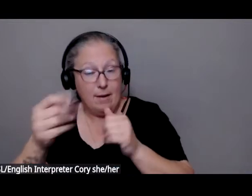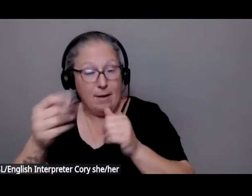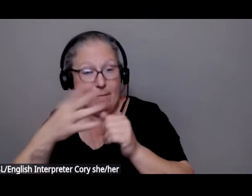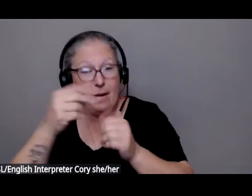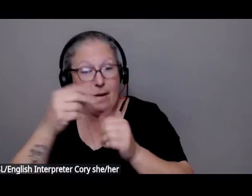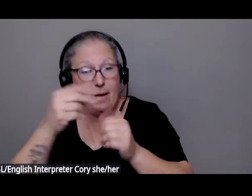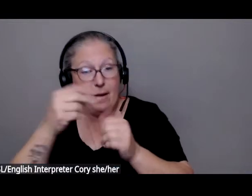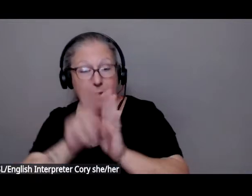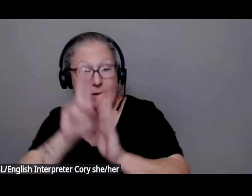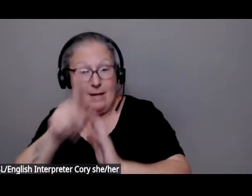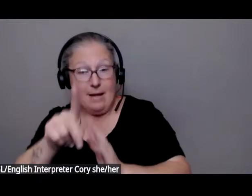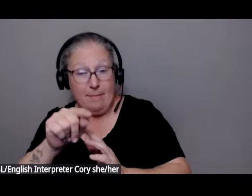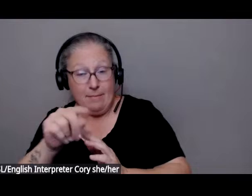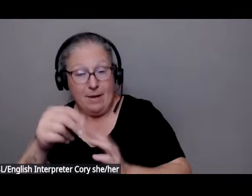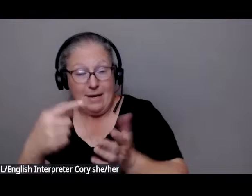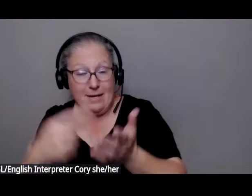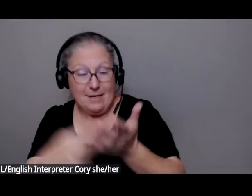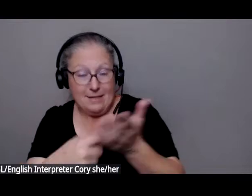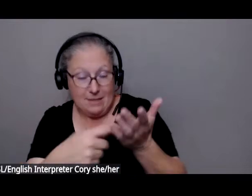Policy Update and Discussion.